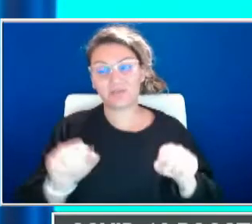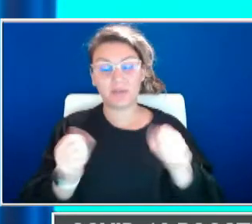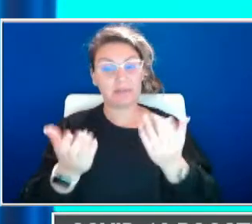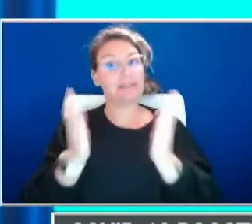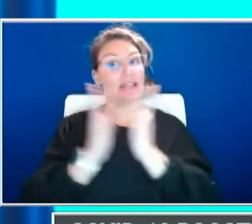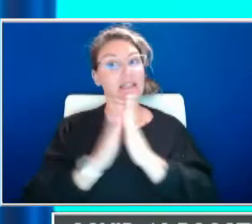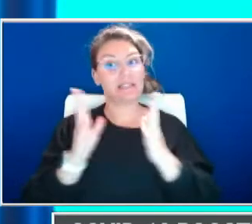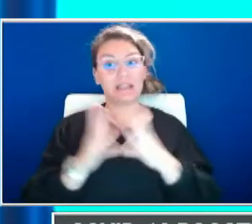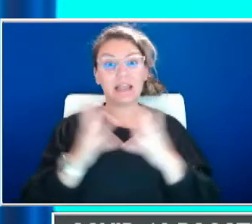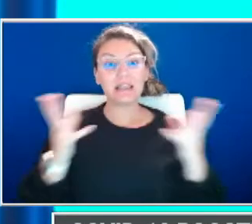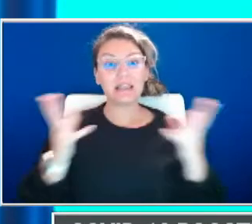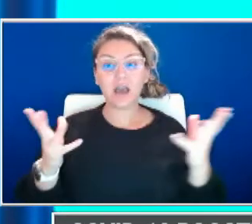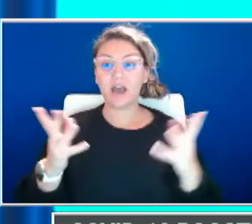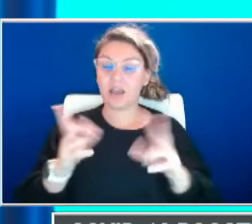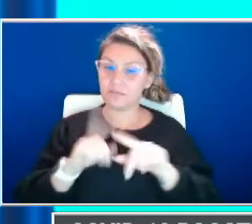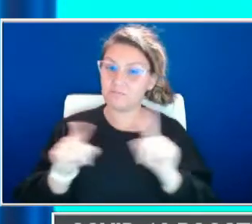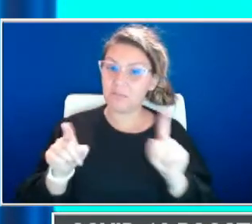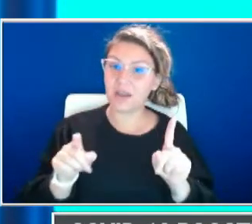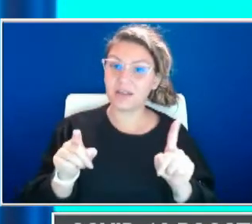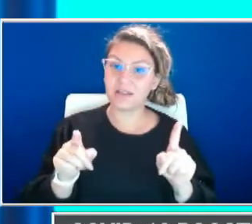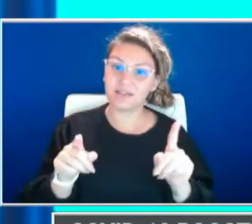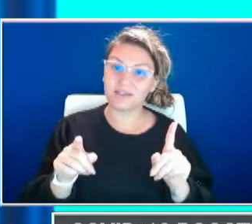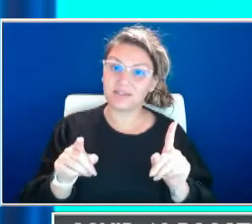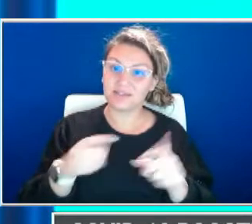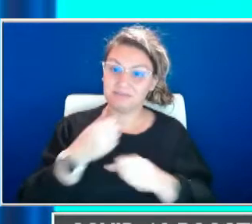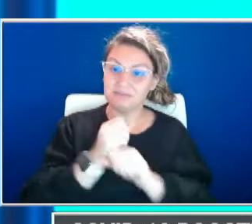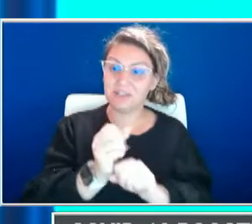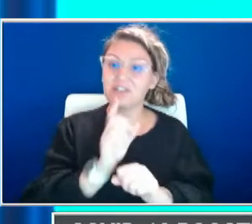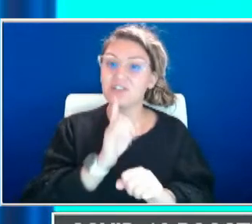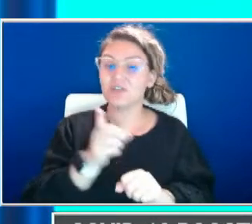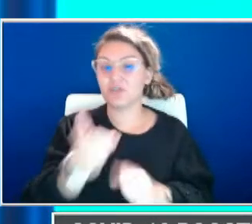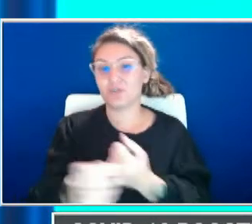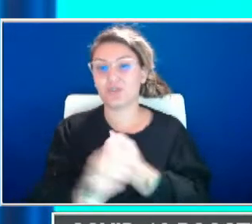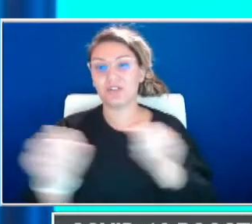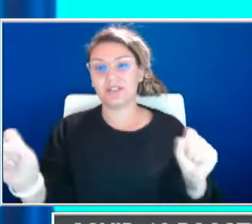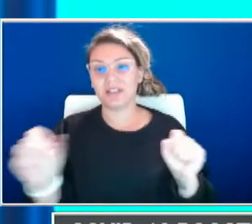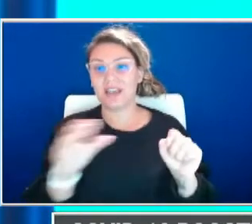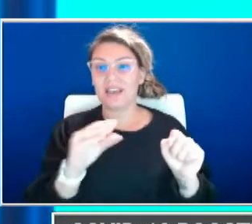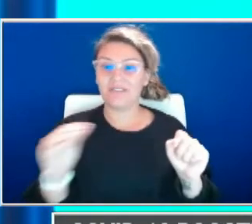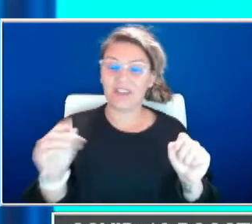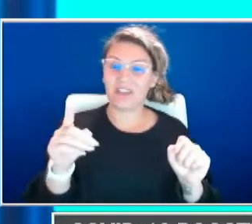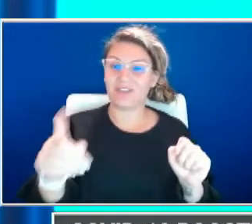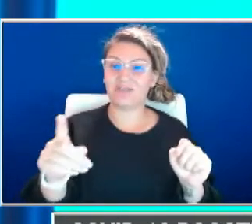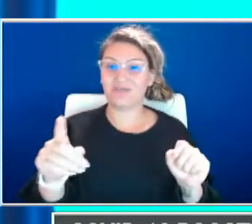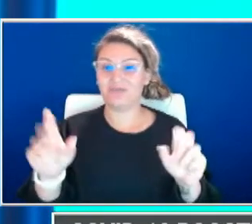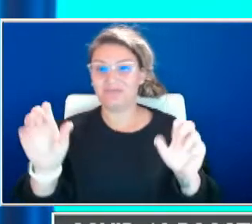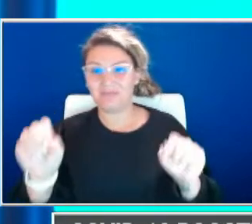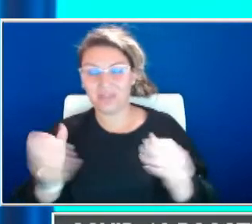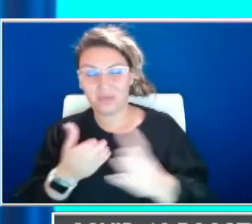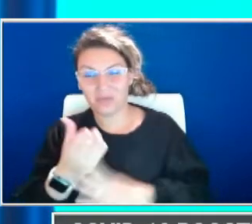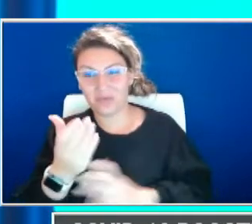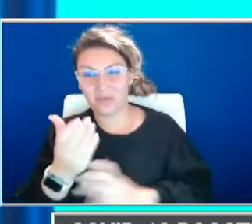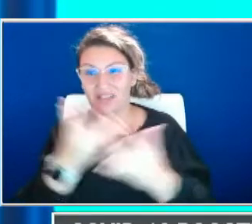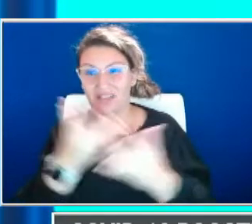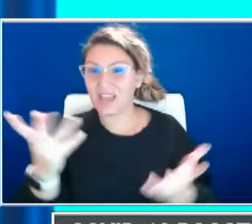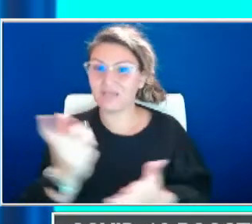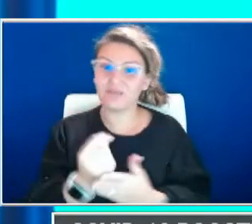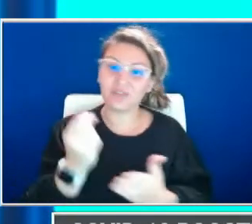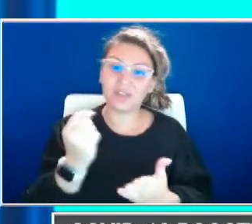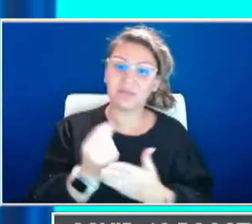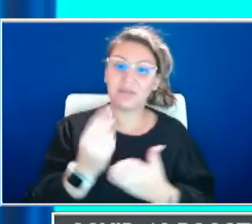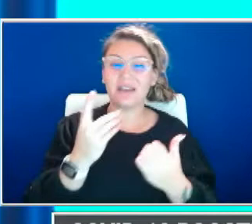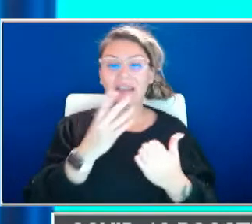for just to make sure that you're safe and you're able to. You've been through such a lot of treatment, and we want to make sure that